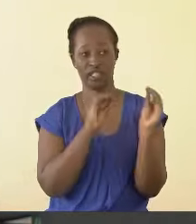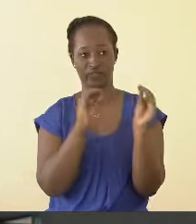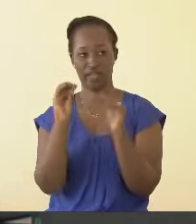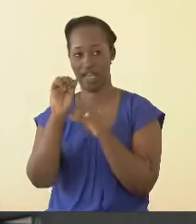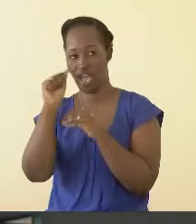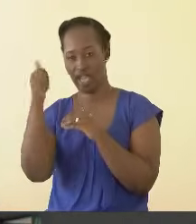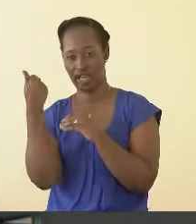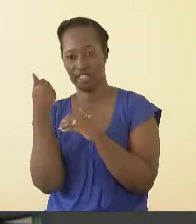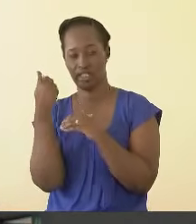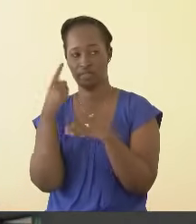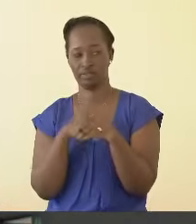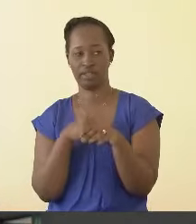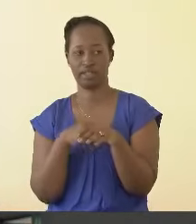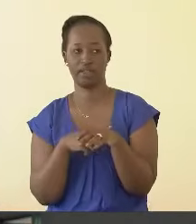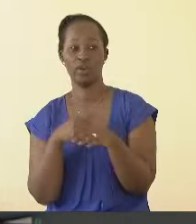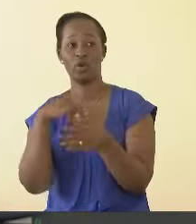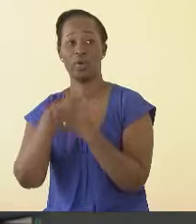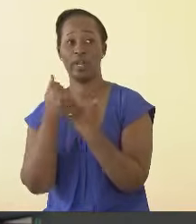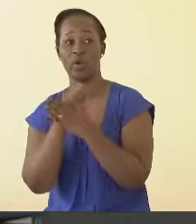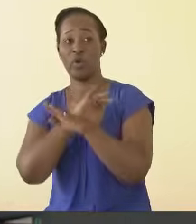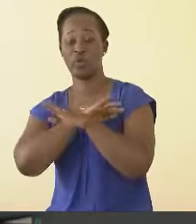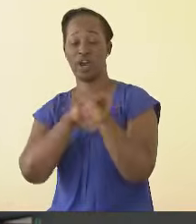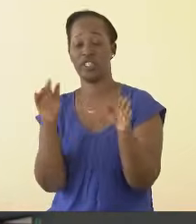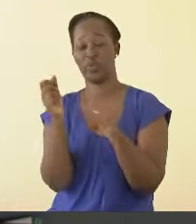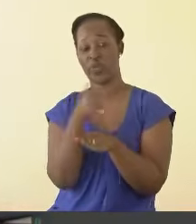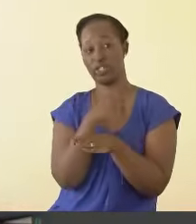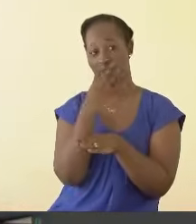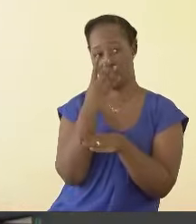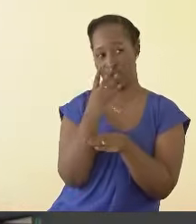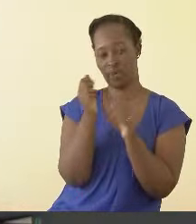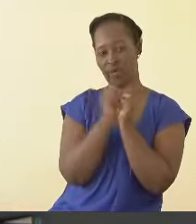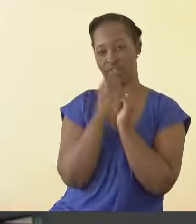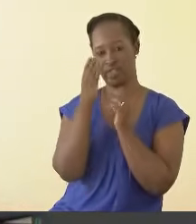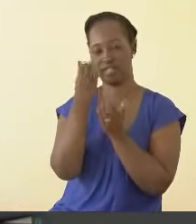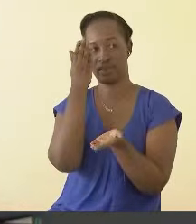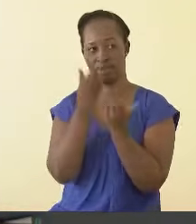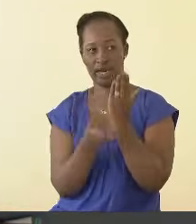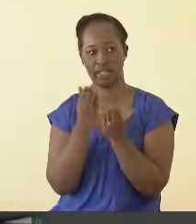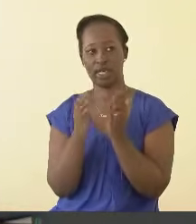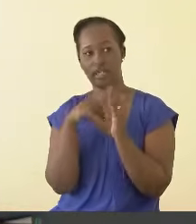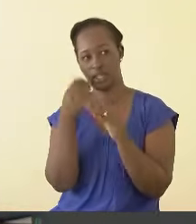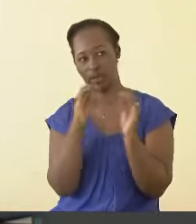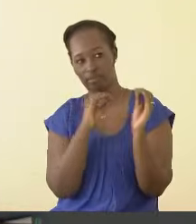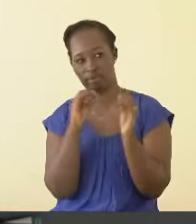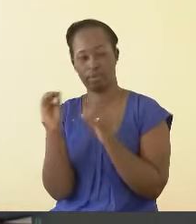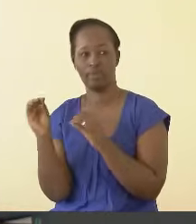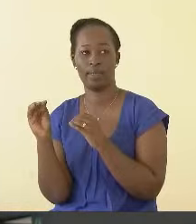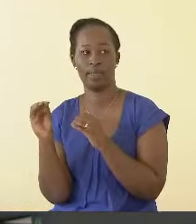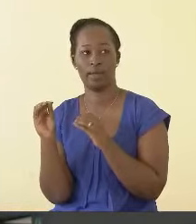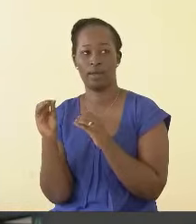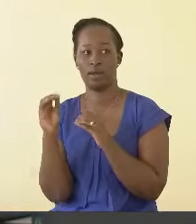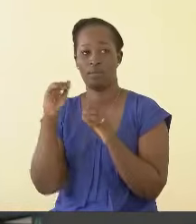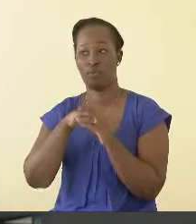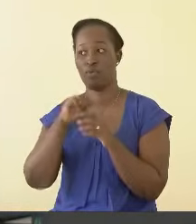next trading period. Because we have finished our April with this balance, so we have to shift it to the next